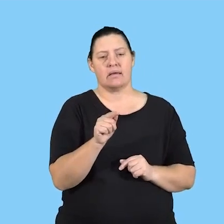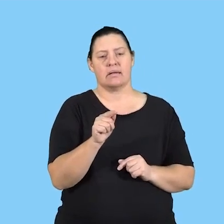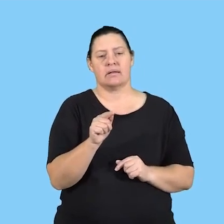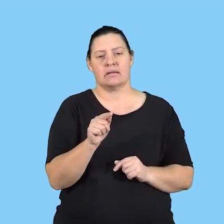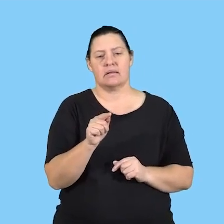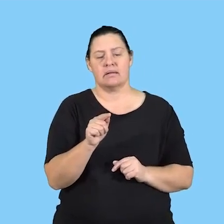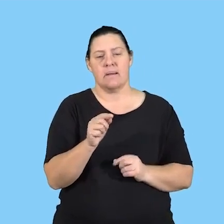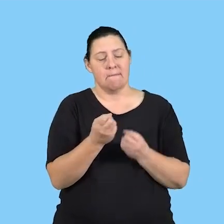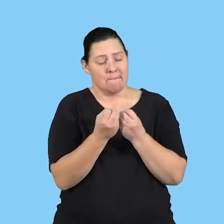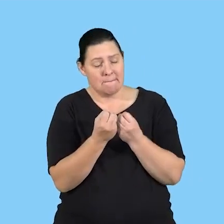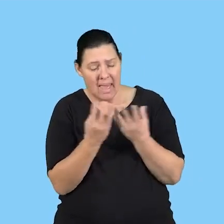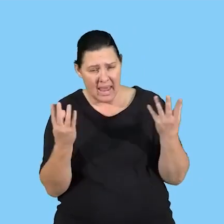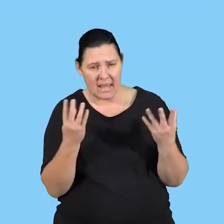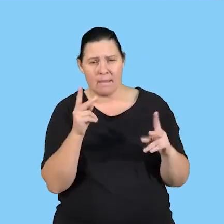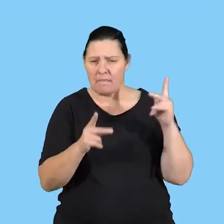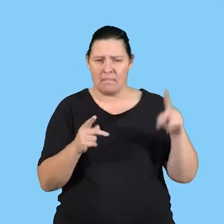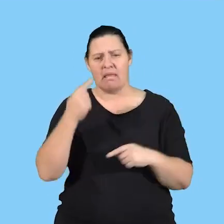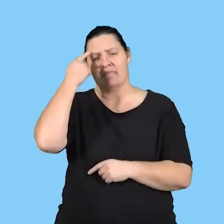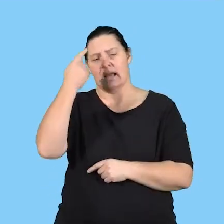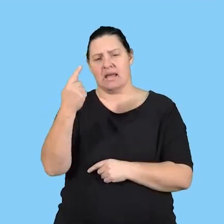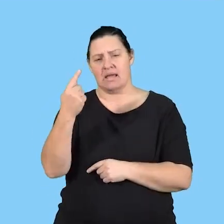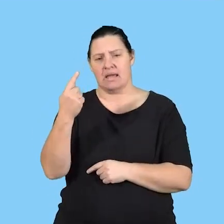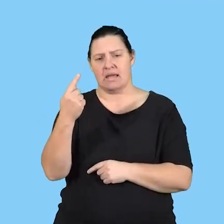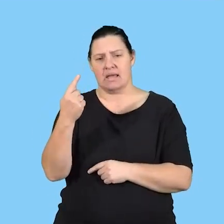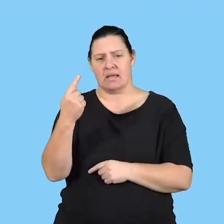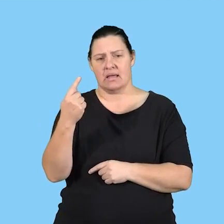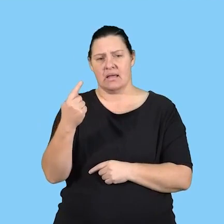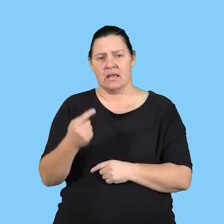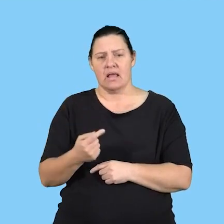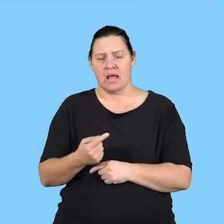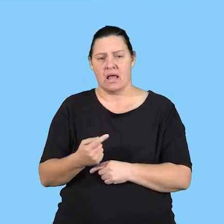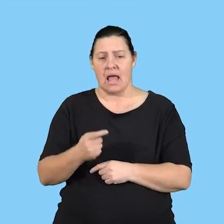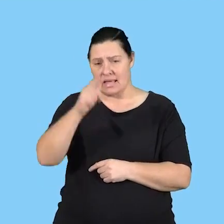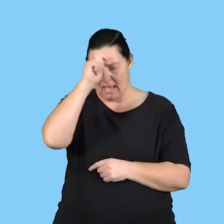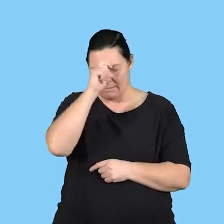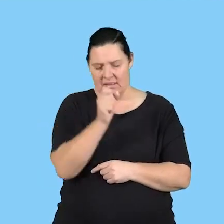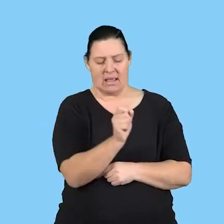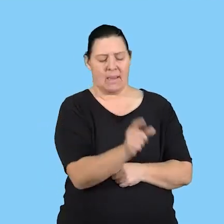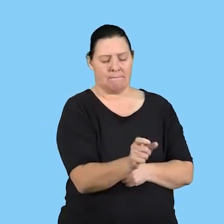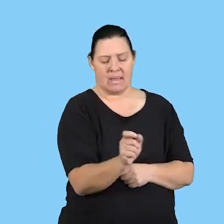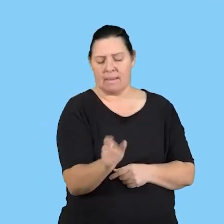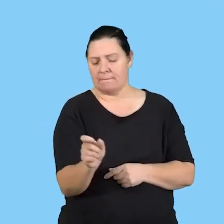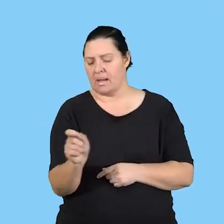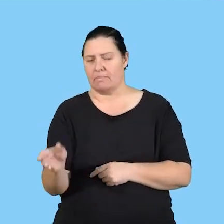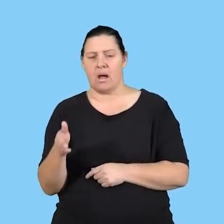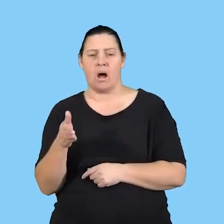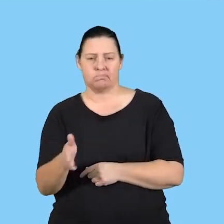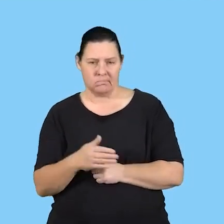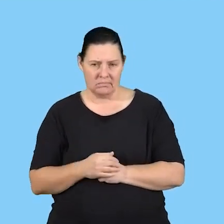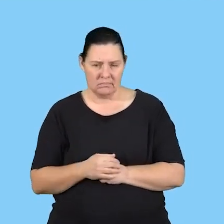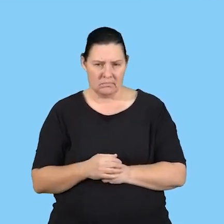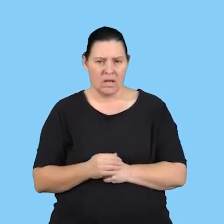fact that many people are of the opinion that there are gaps in CAPS, and the purpose